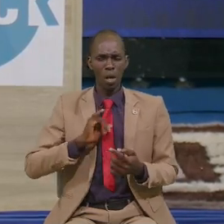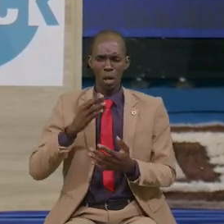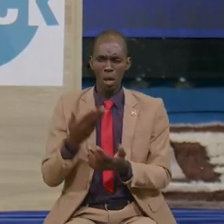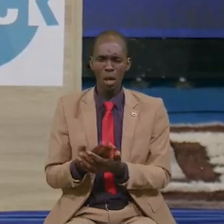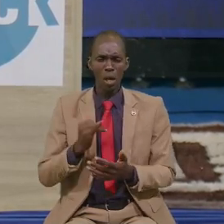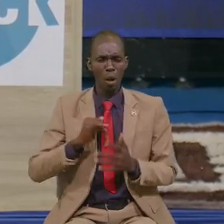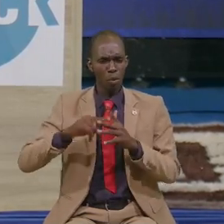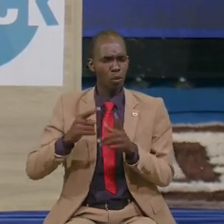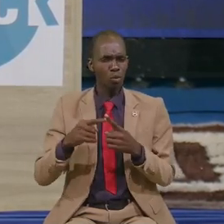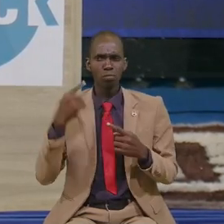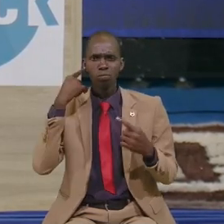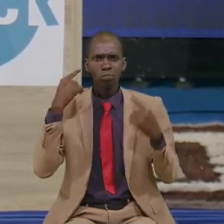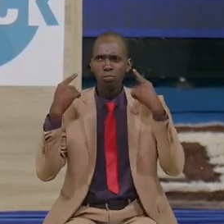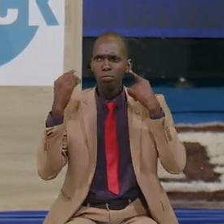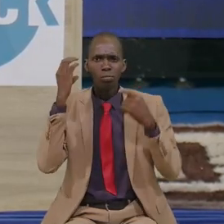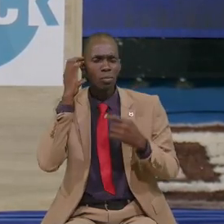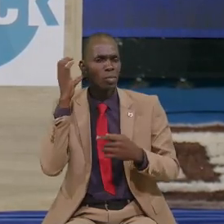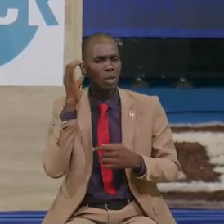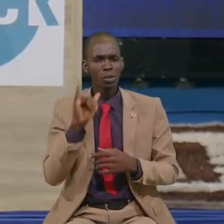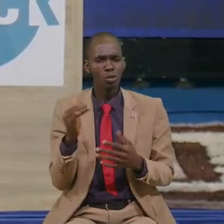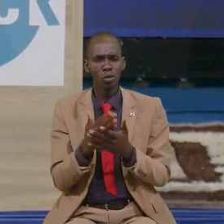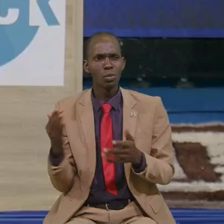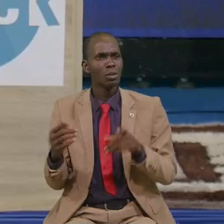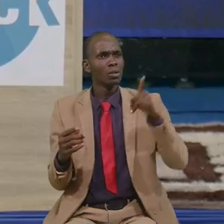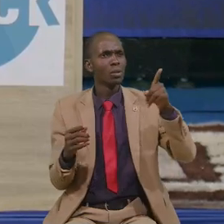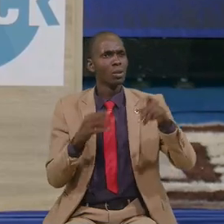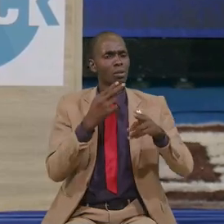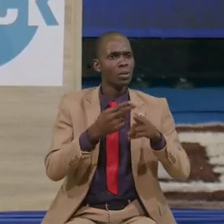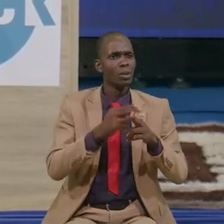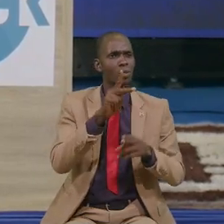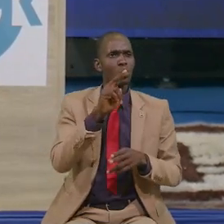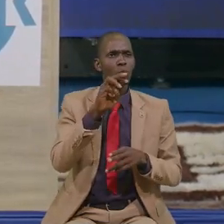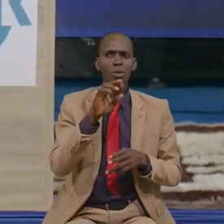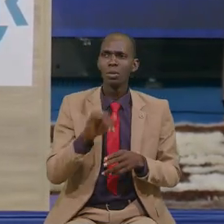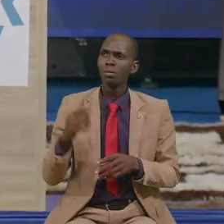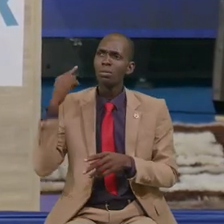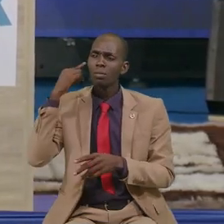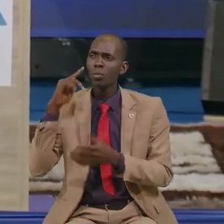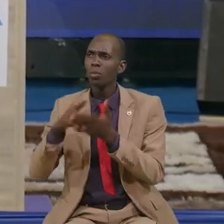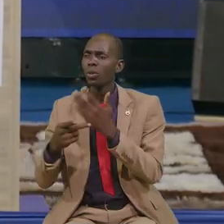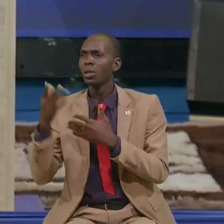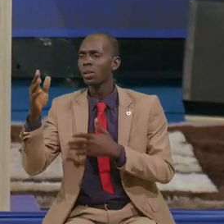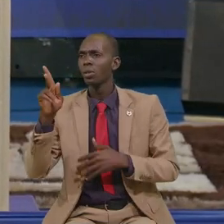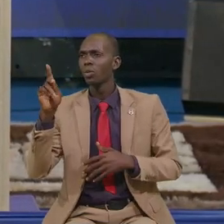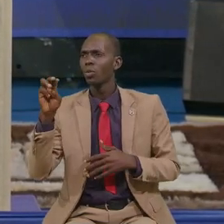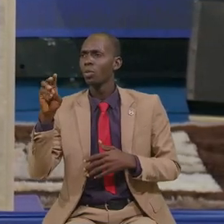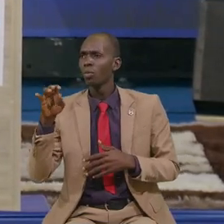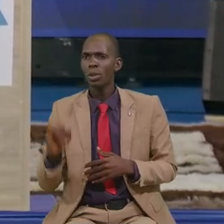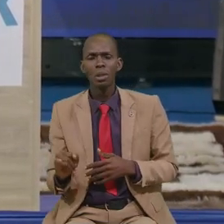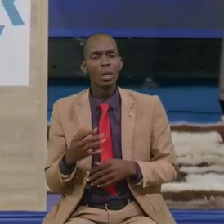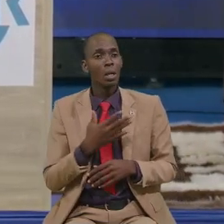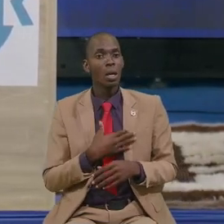hearing there's something here. And he said, Kumuyi, something there, Kumuyi, conference there, Kumuyi, crusade there, Kumuyi. And I